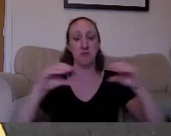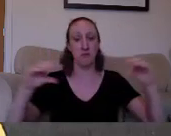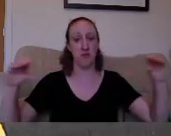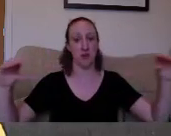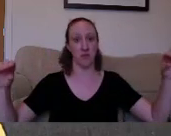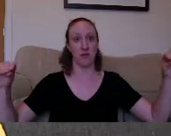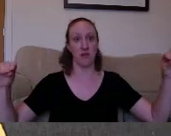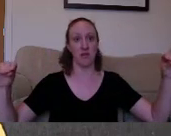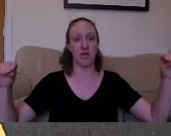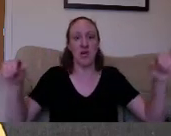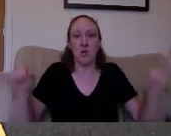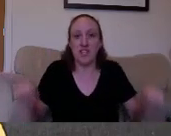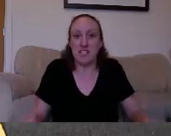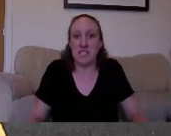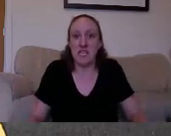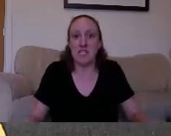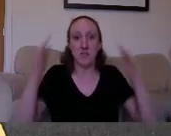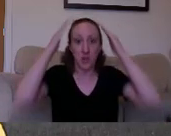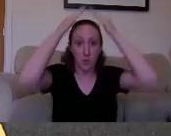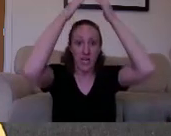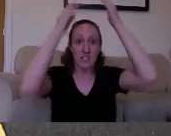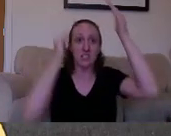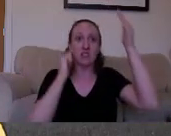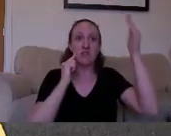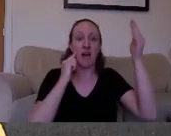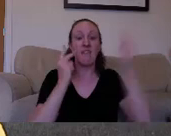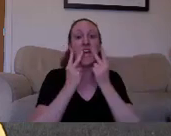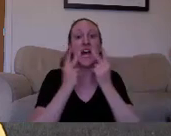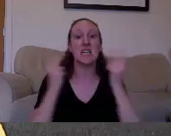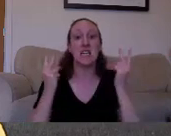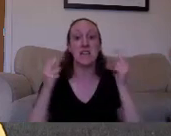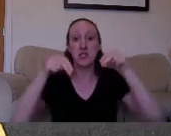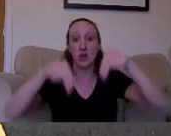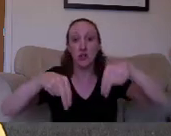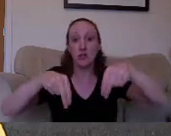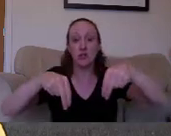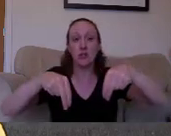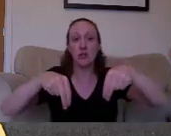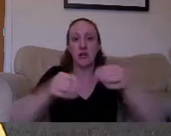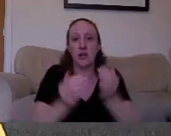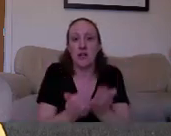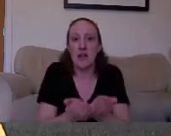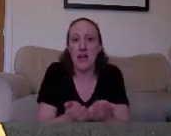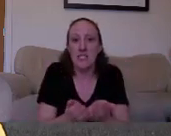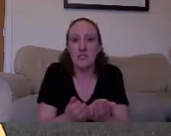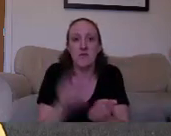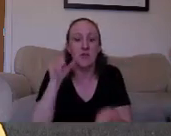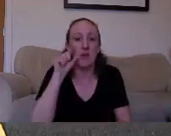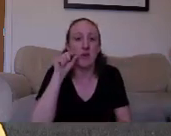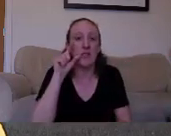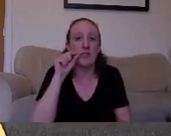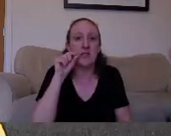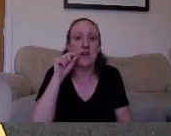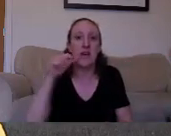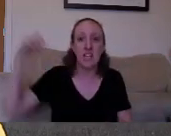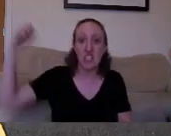magnificent broom, with seats for the witch and the cat and the dog, a nest for the